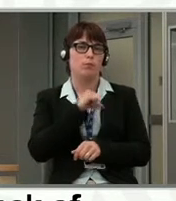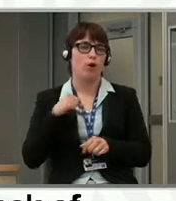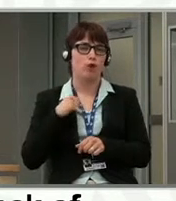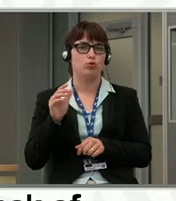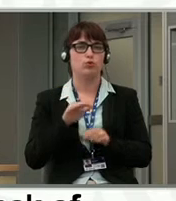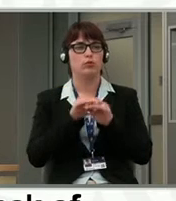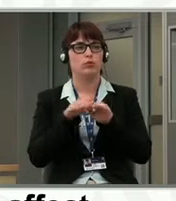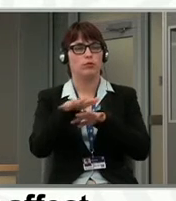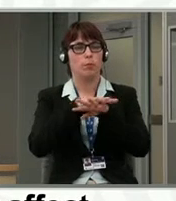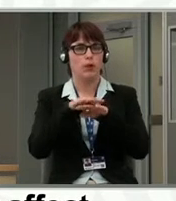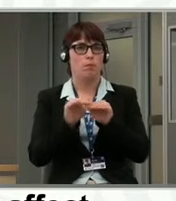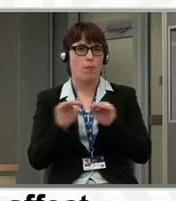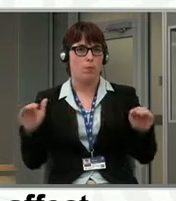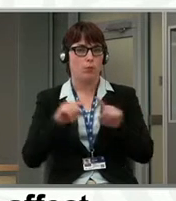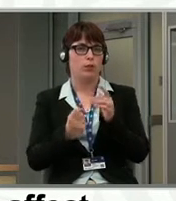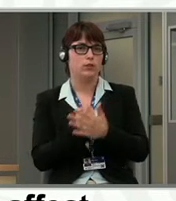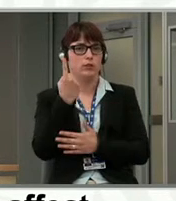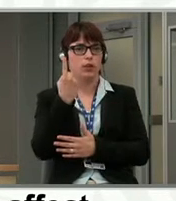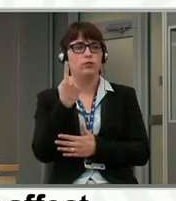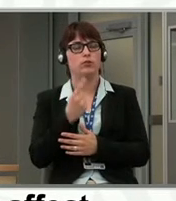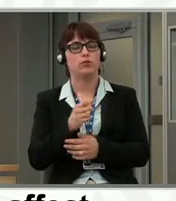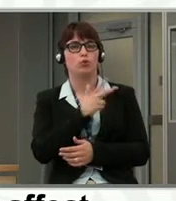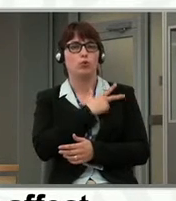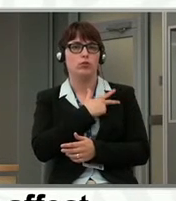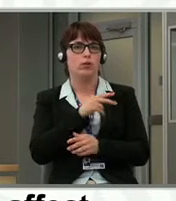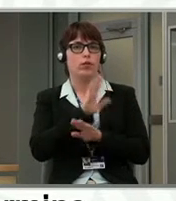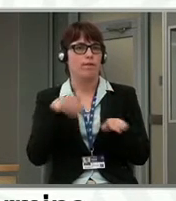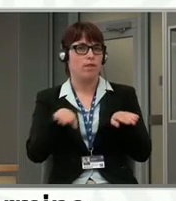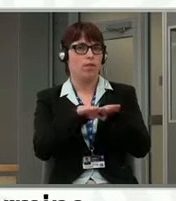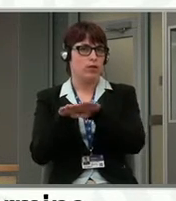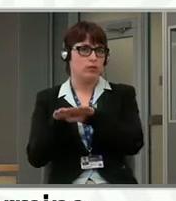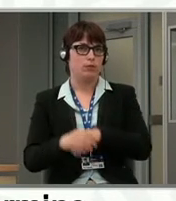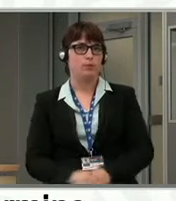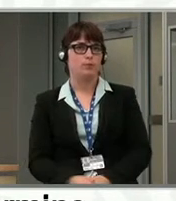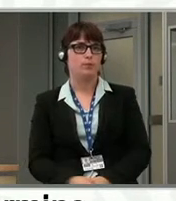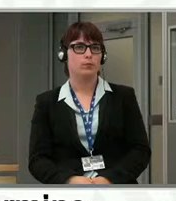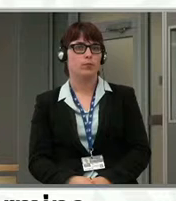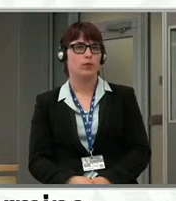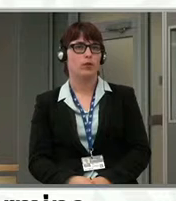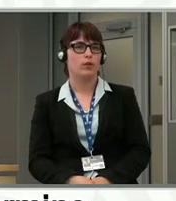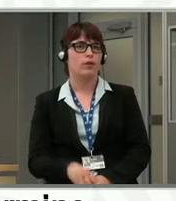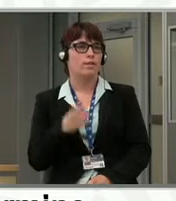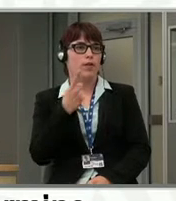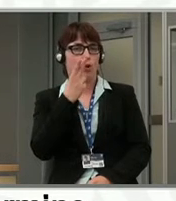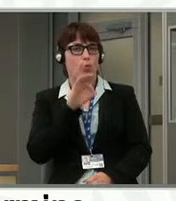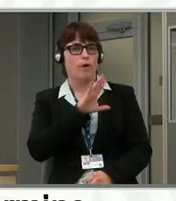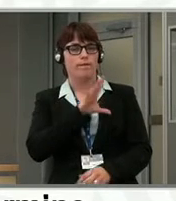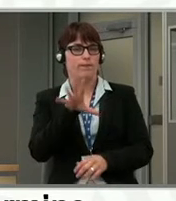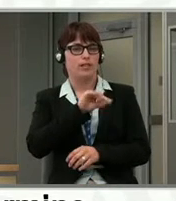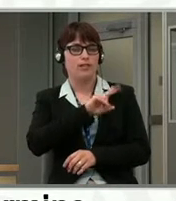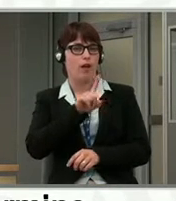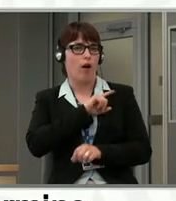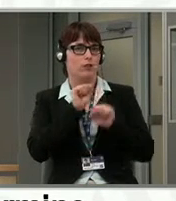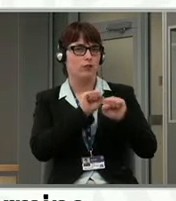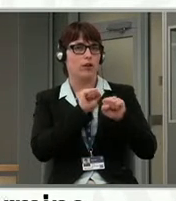and even undermine the basis of our societies and cause social